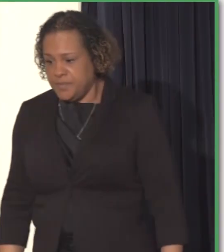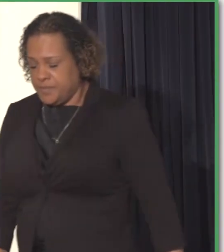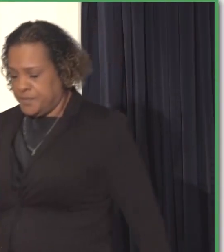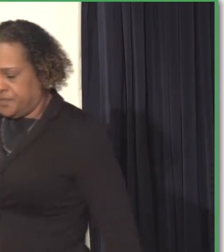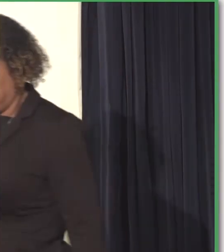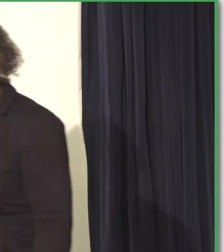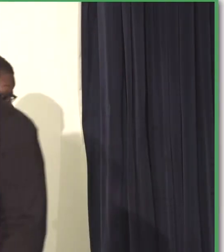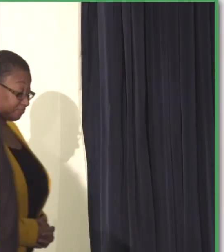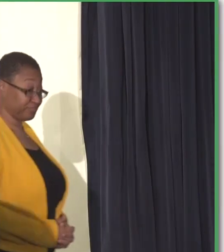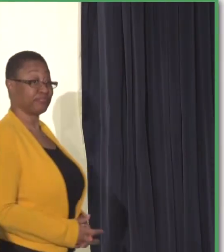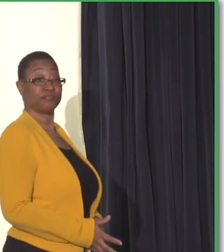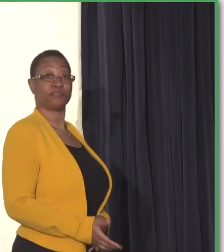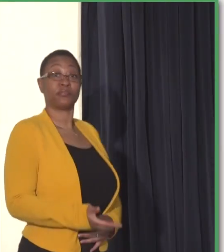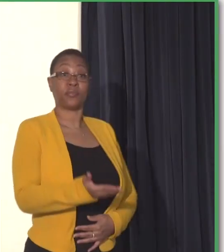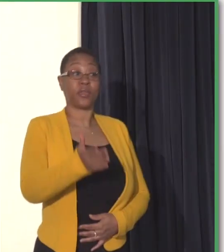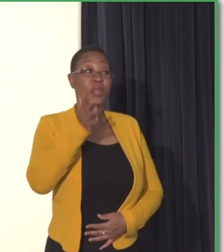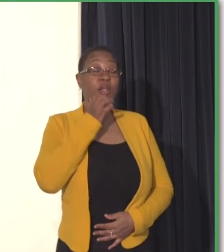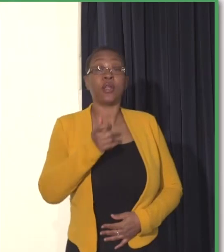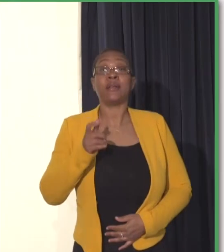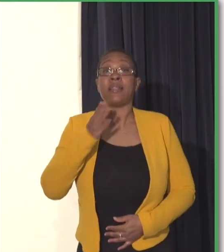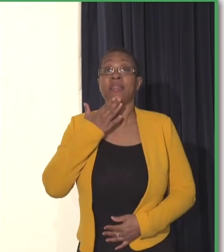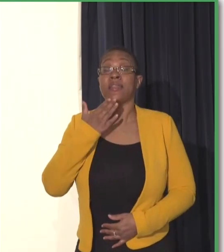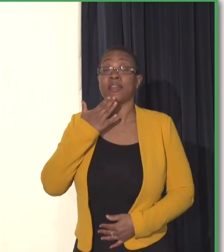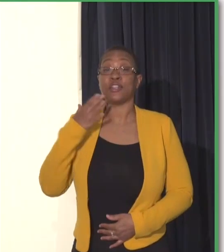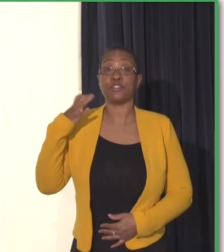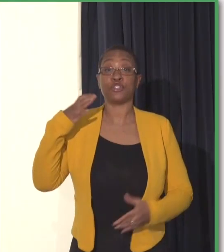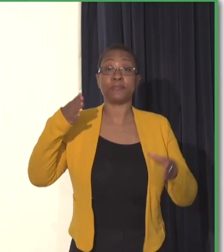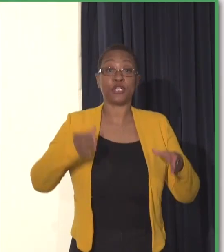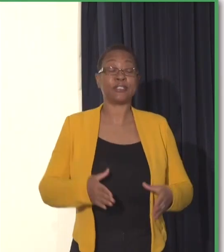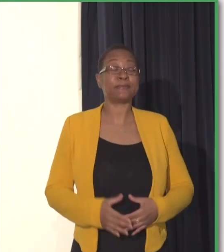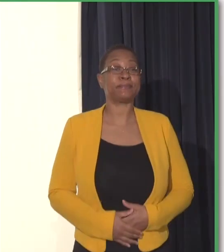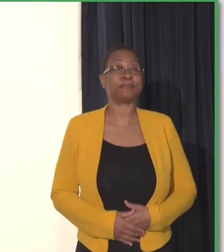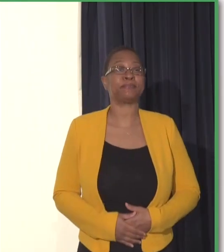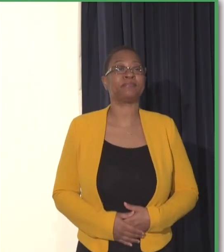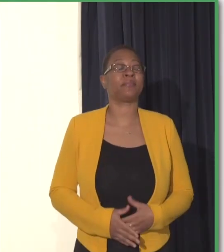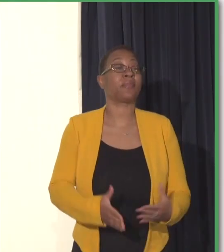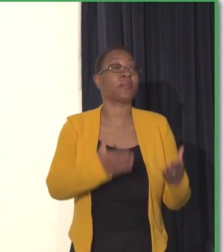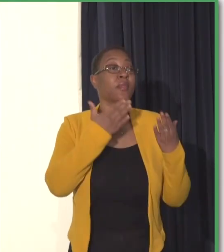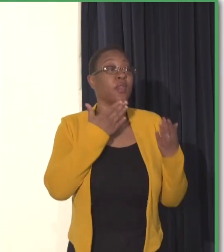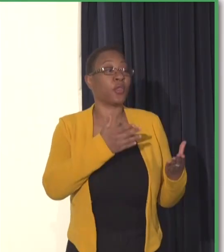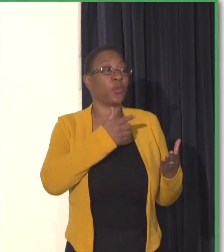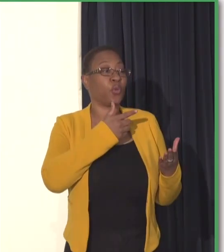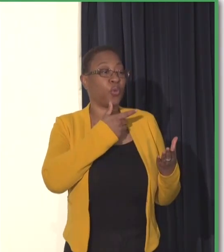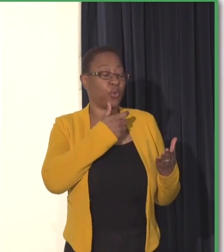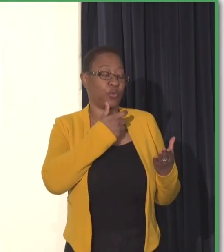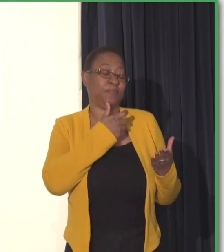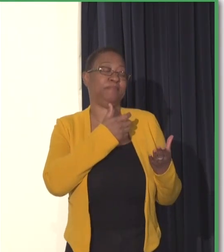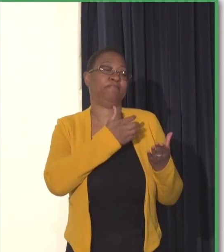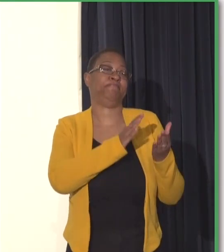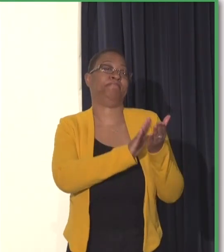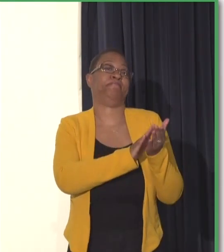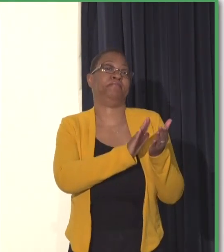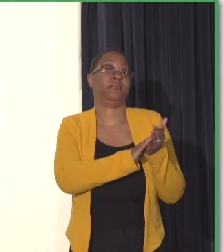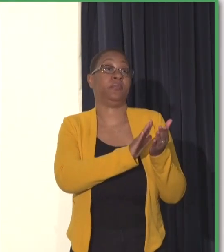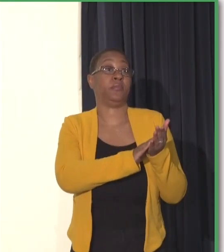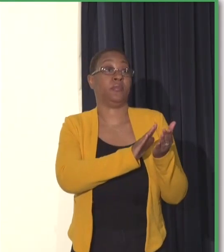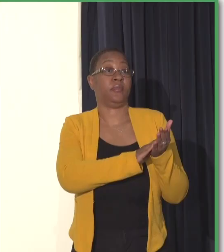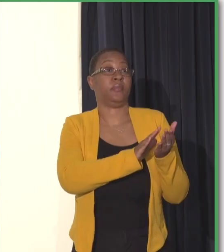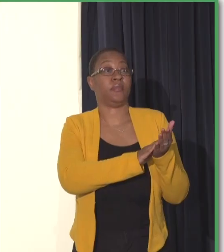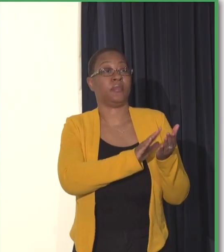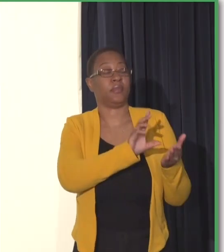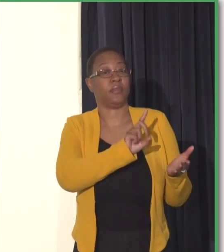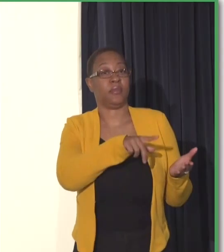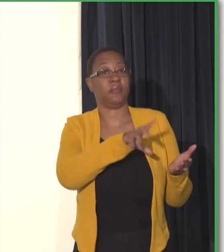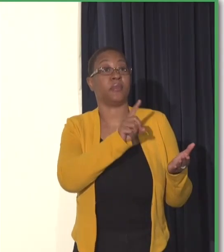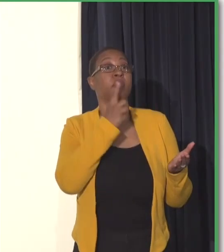heard. Thank you, Mr. Chair. I do want to thank and commend the police department